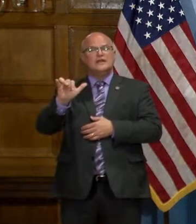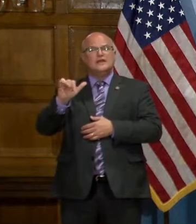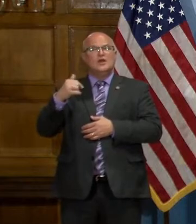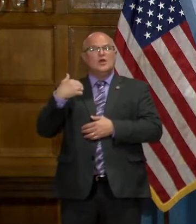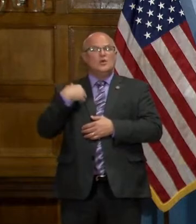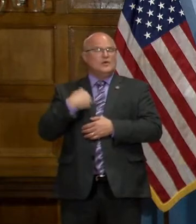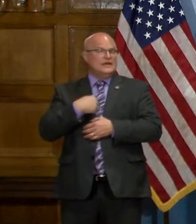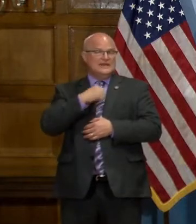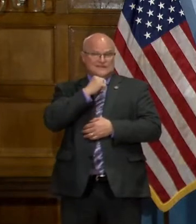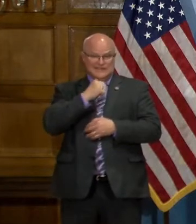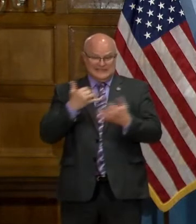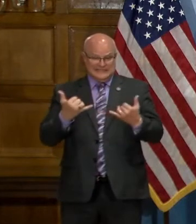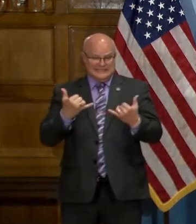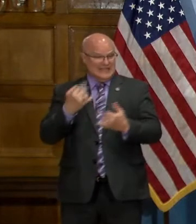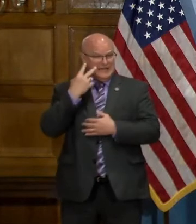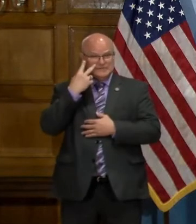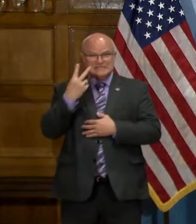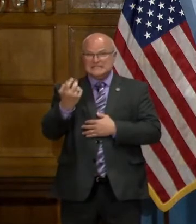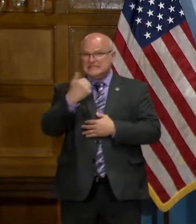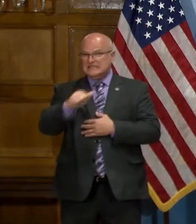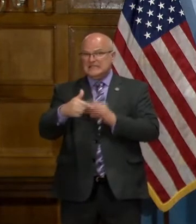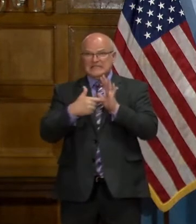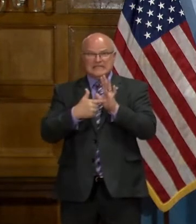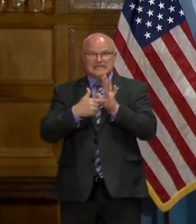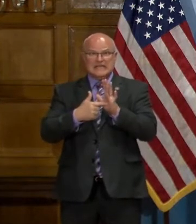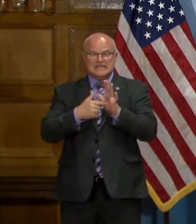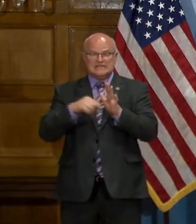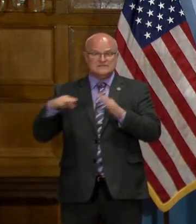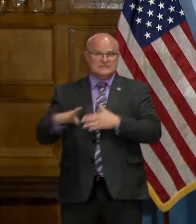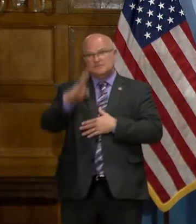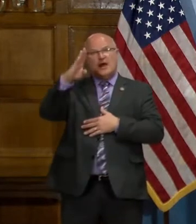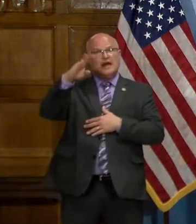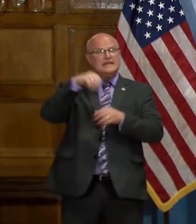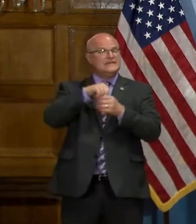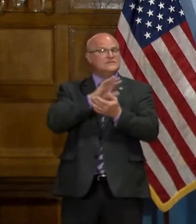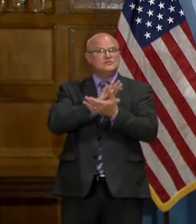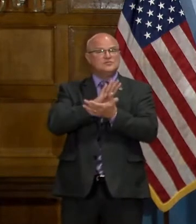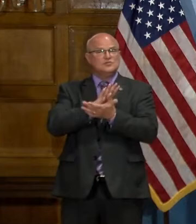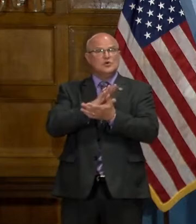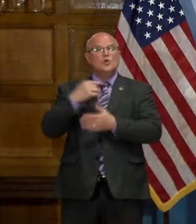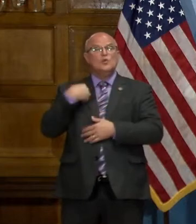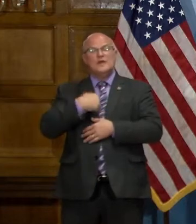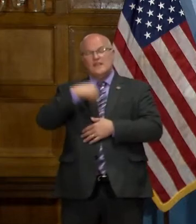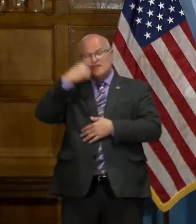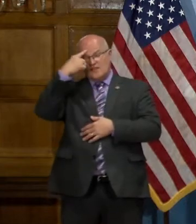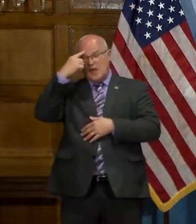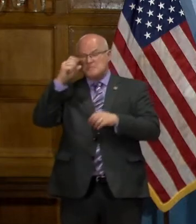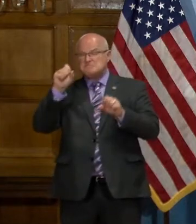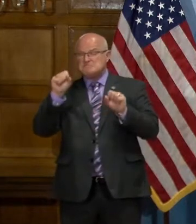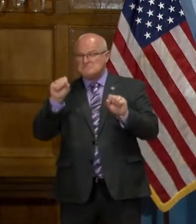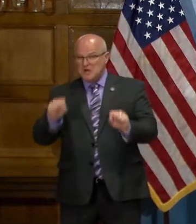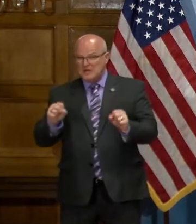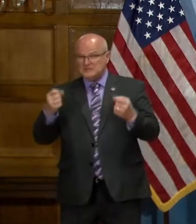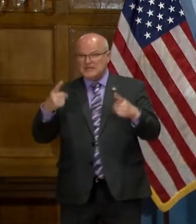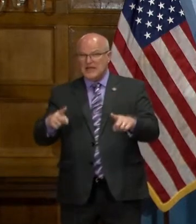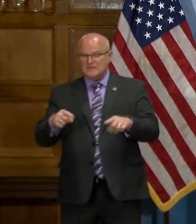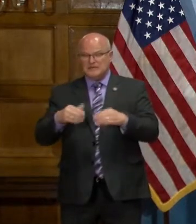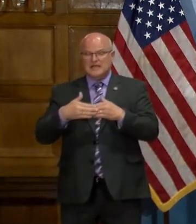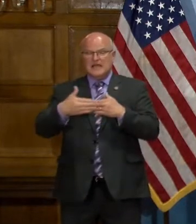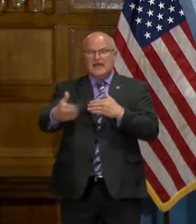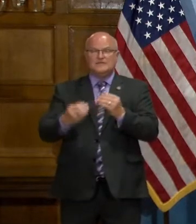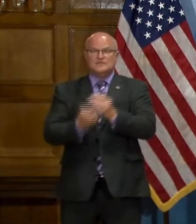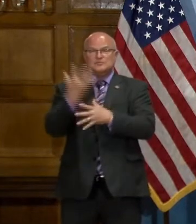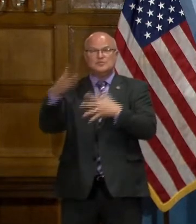We have not at this point seen any indication of a spike that we thought could happen post-spring break. We